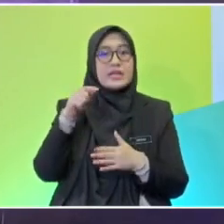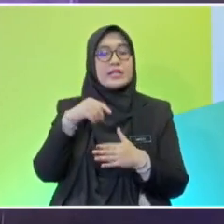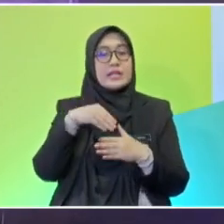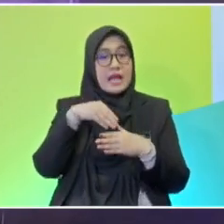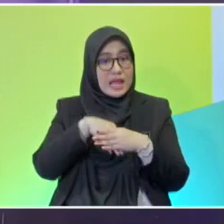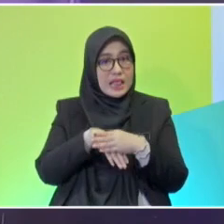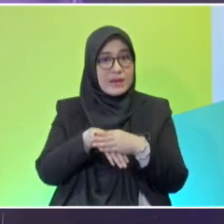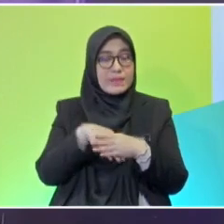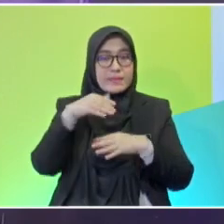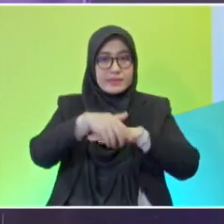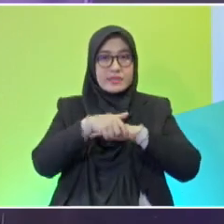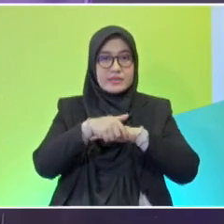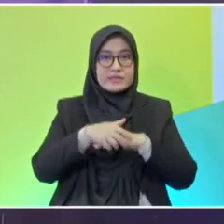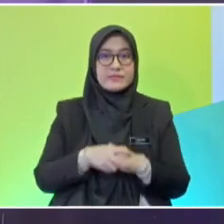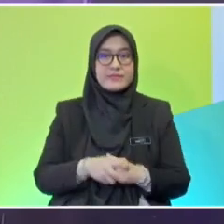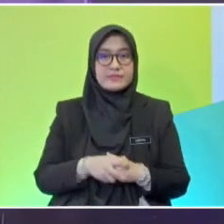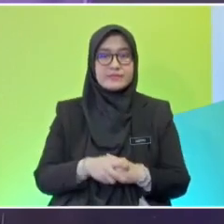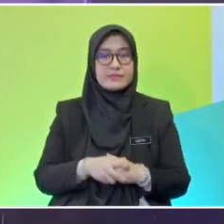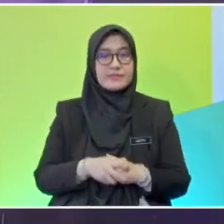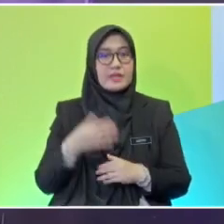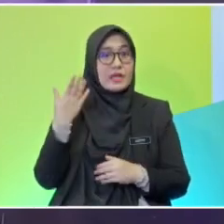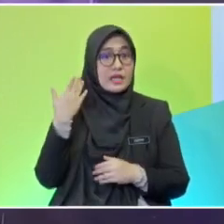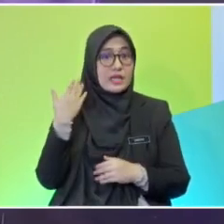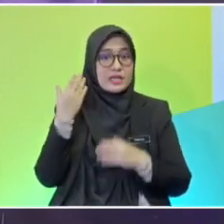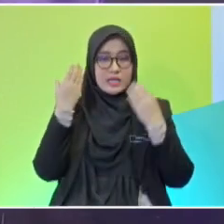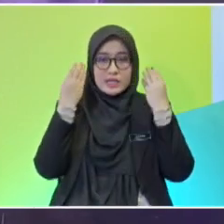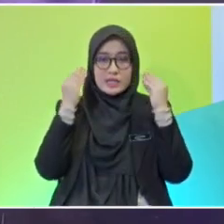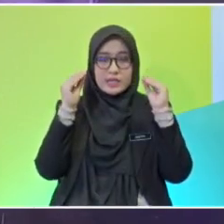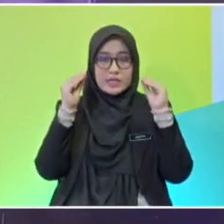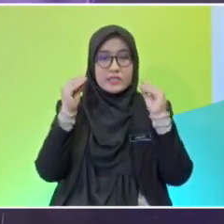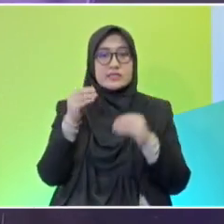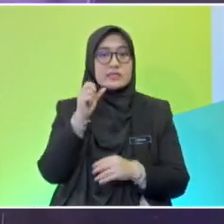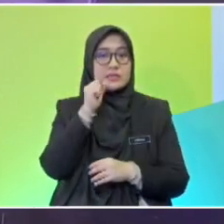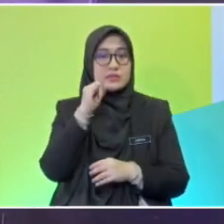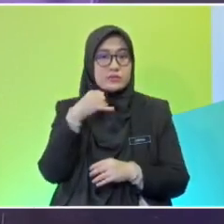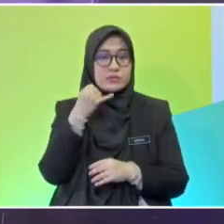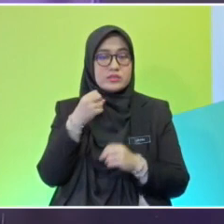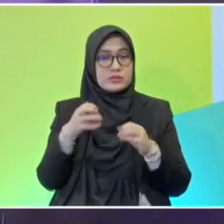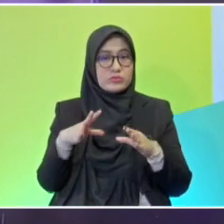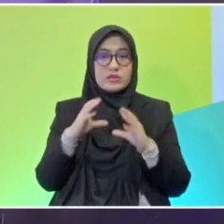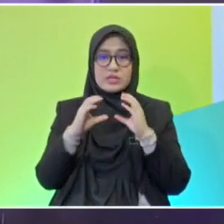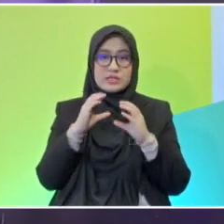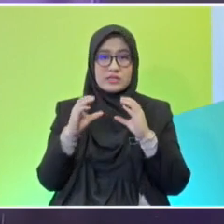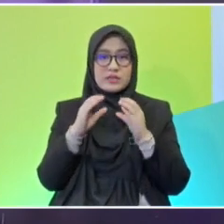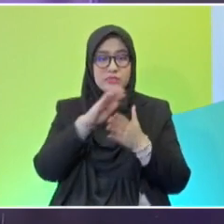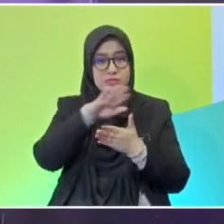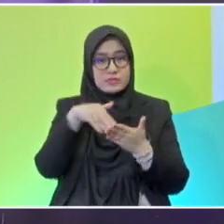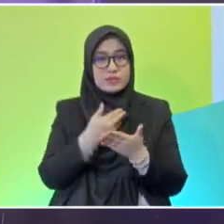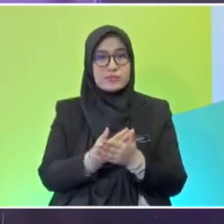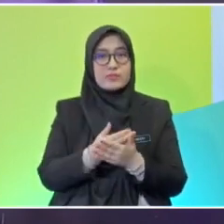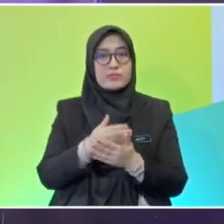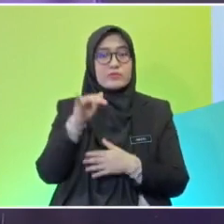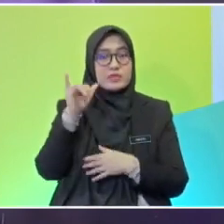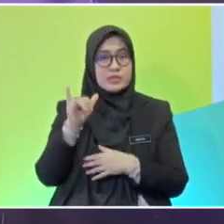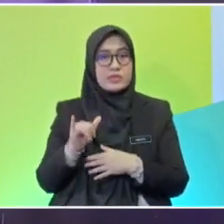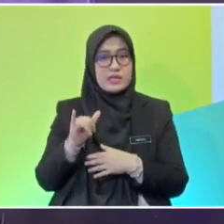the difference of assessments and previously what has been done in school. So it's important for parents to understand this so they know how their